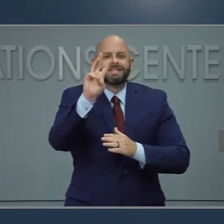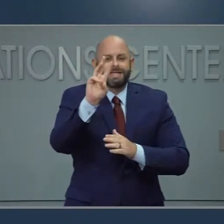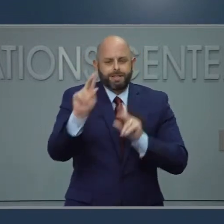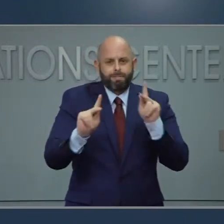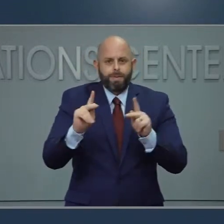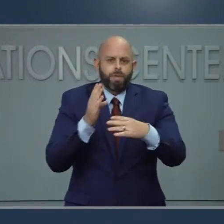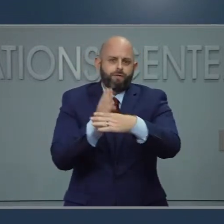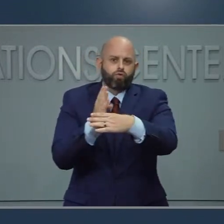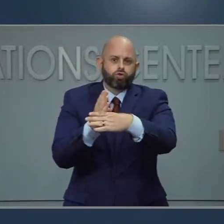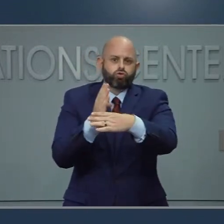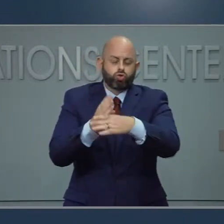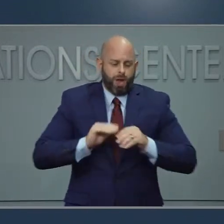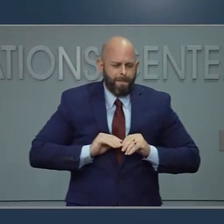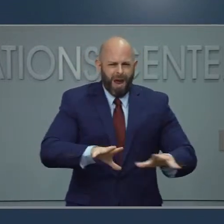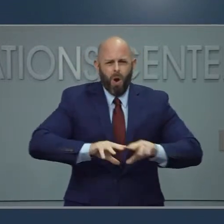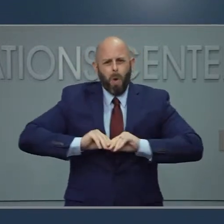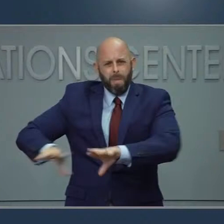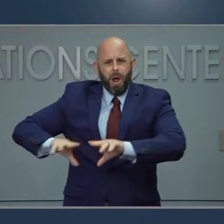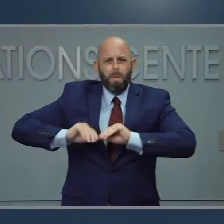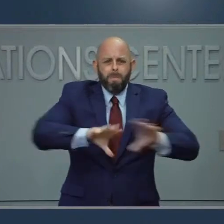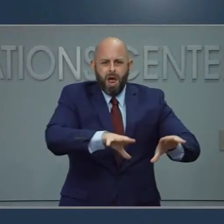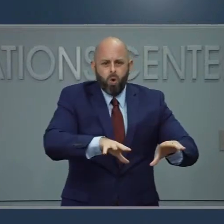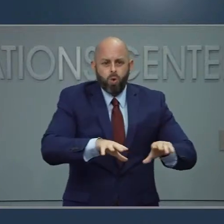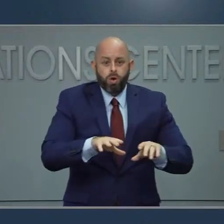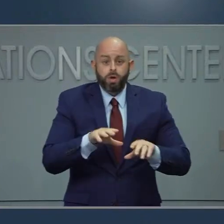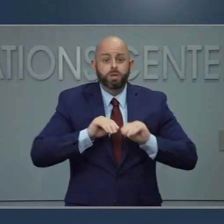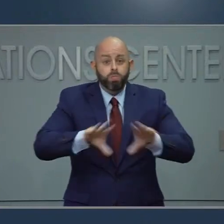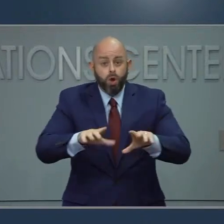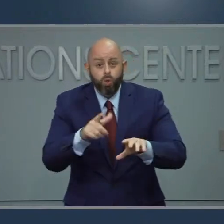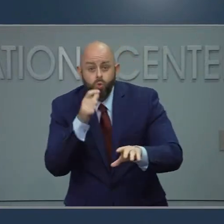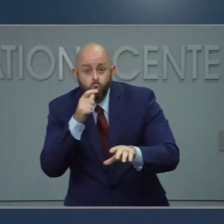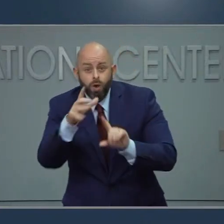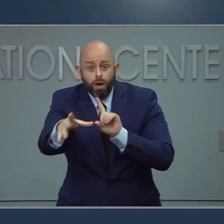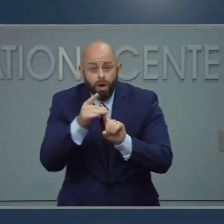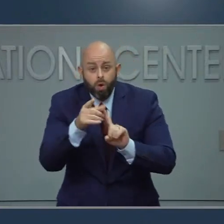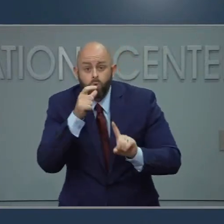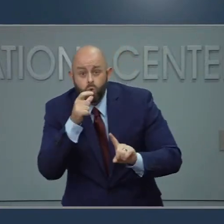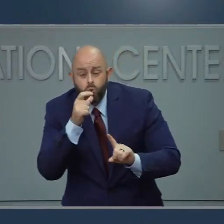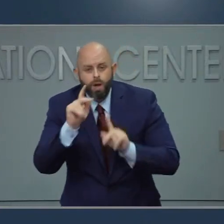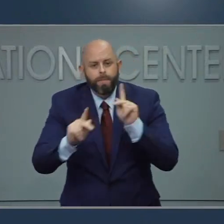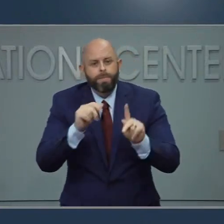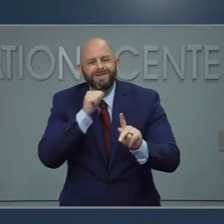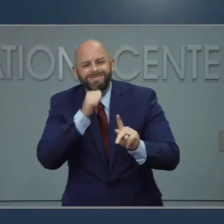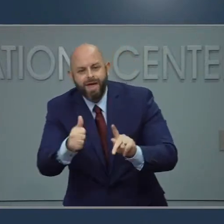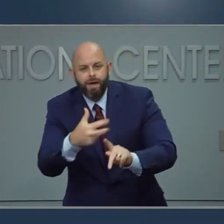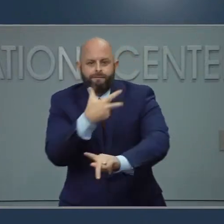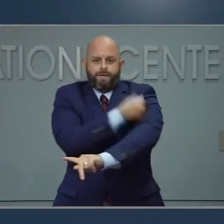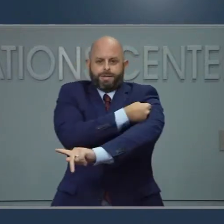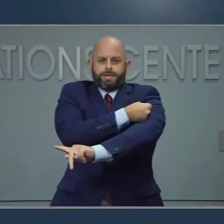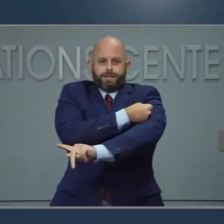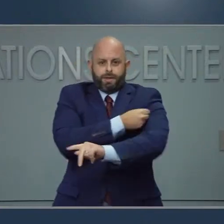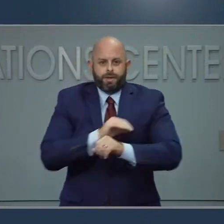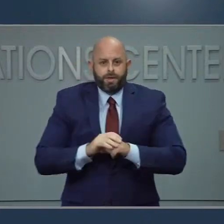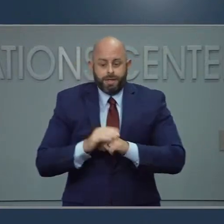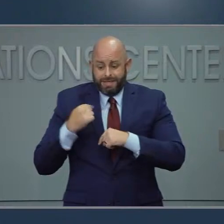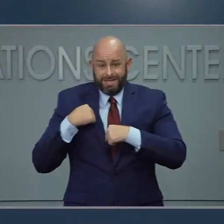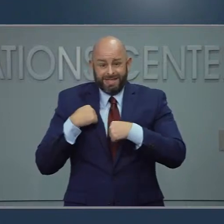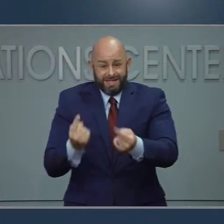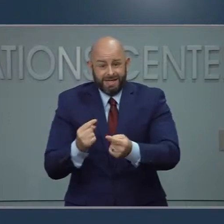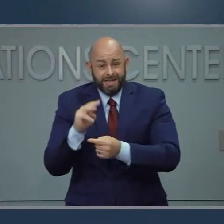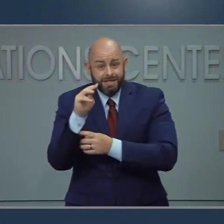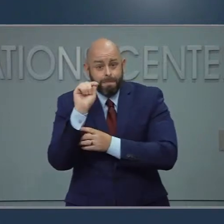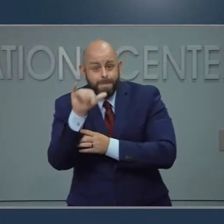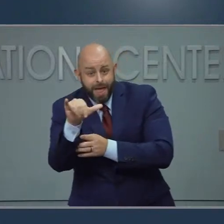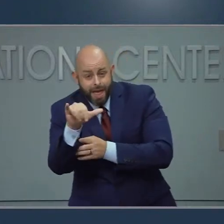all of that spread is happening amongst people who are not vaccinated. Since early May, North Carolina cases are